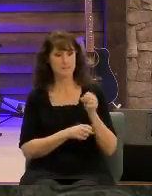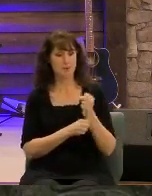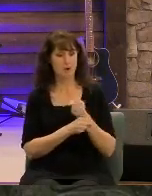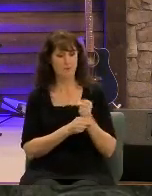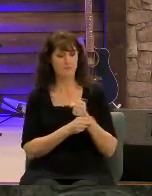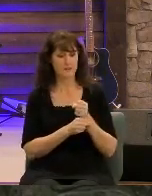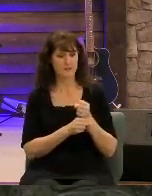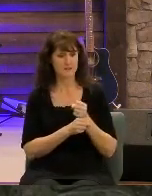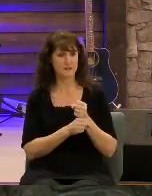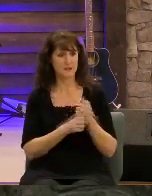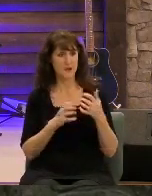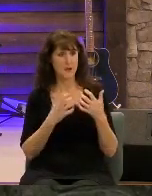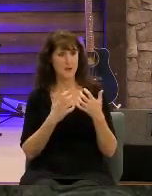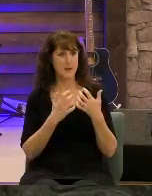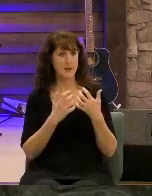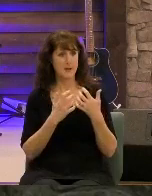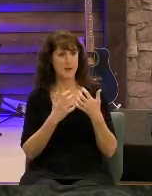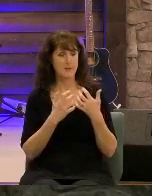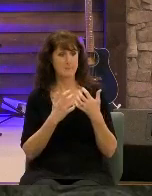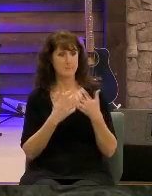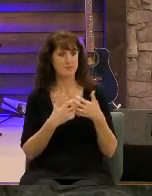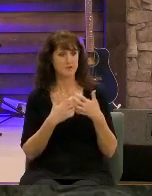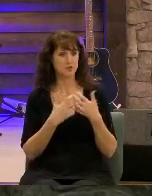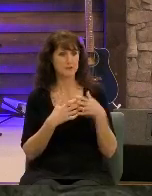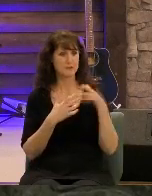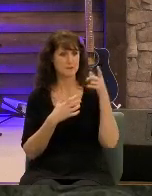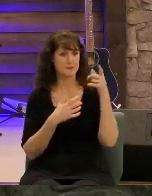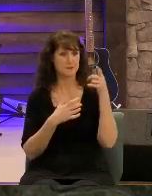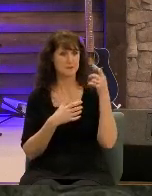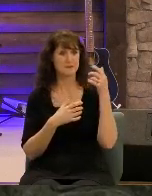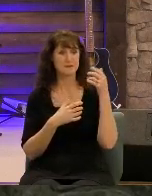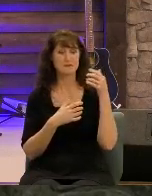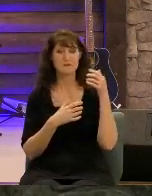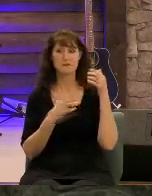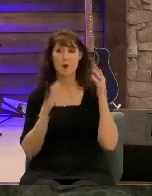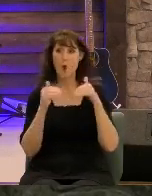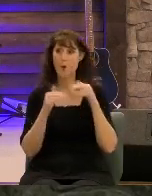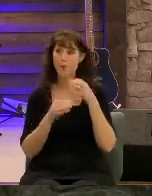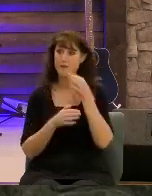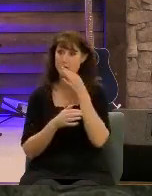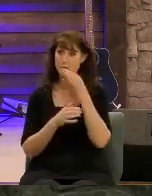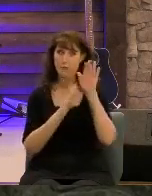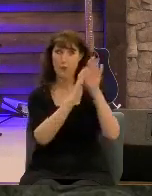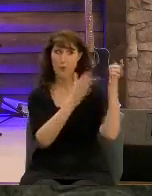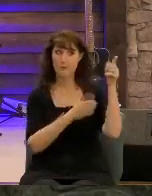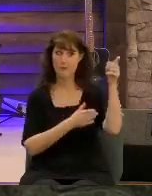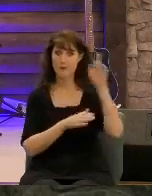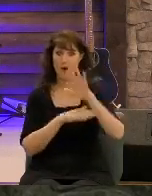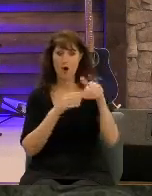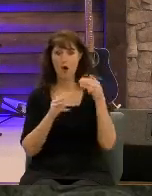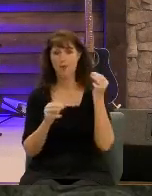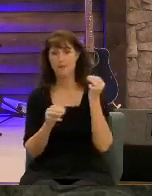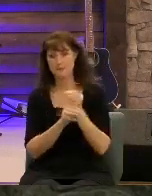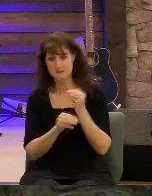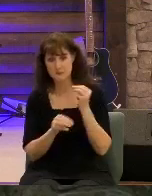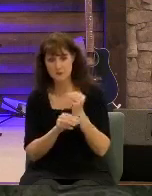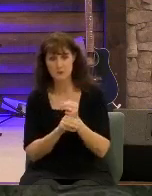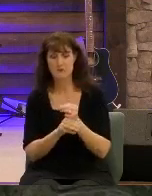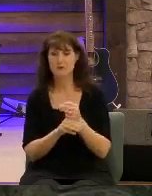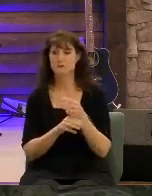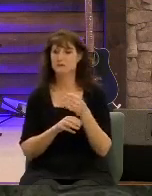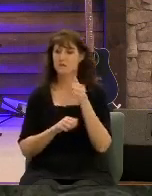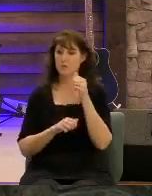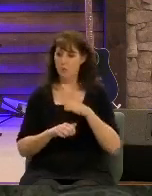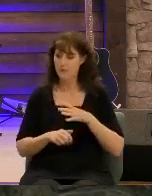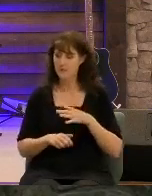our coffee, Sunrise Coffee Shop, back up and running. And all of the ministries of our church, the men's, women's,